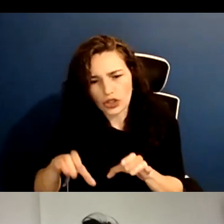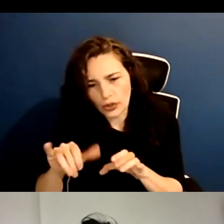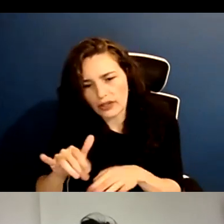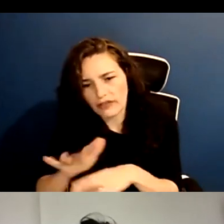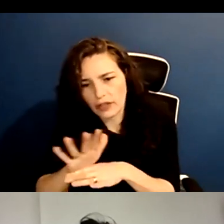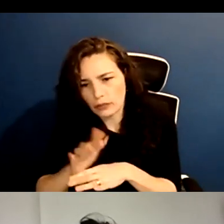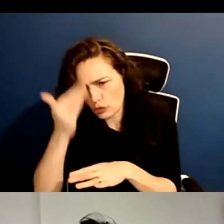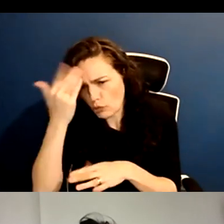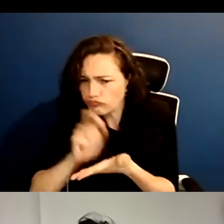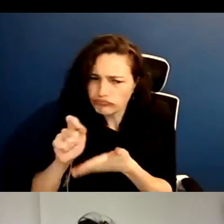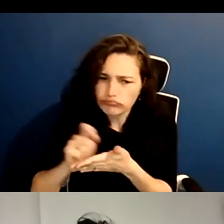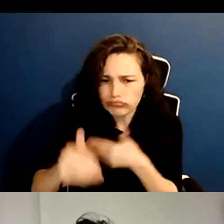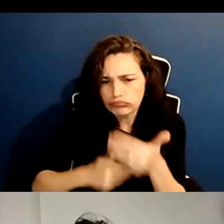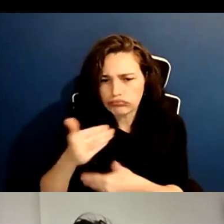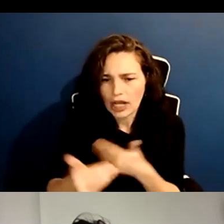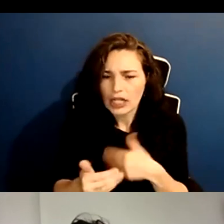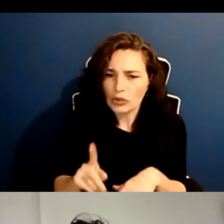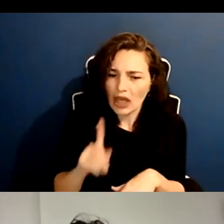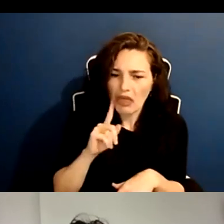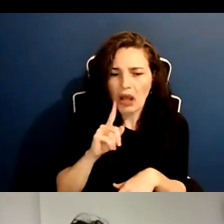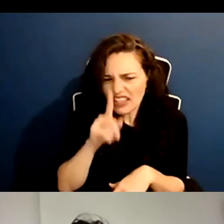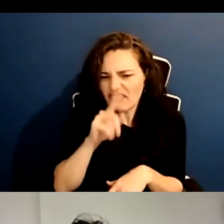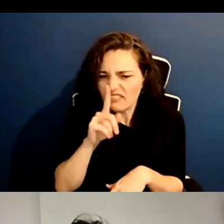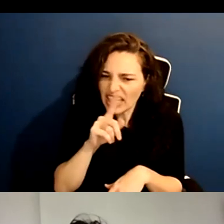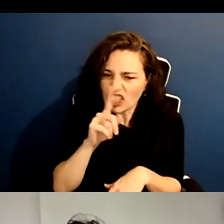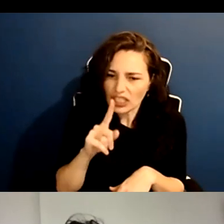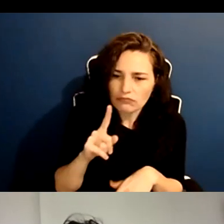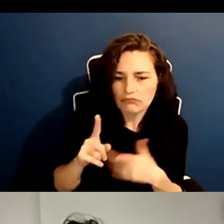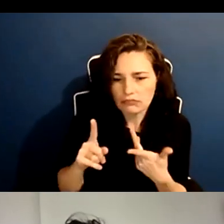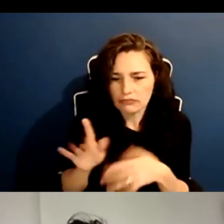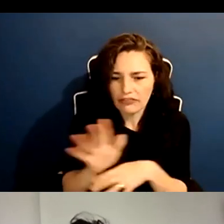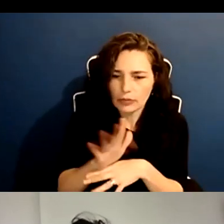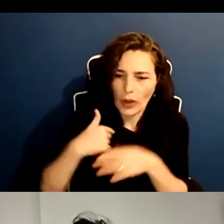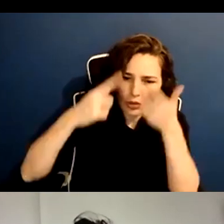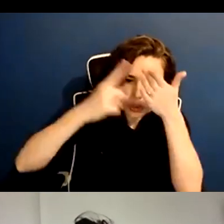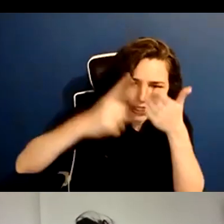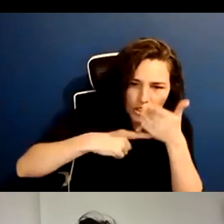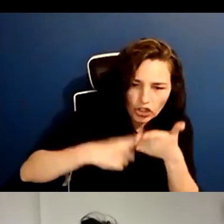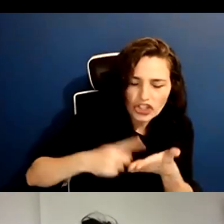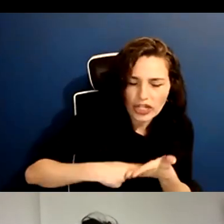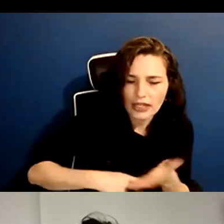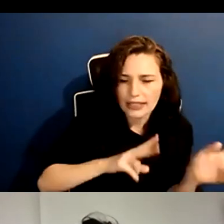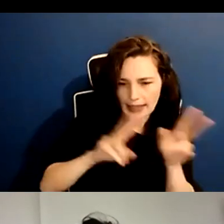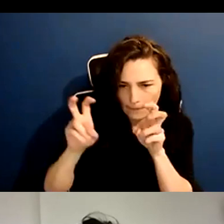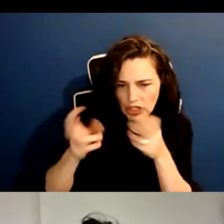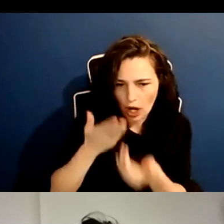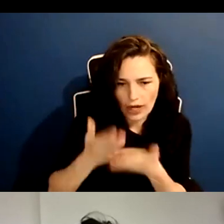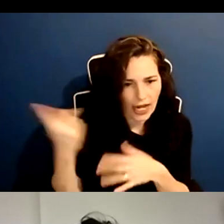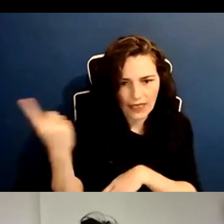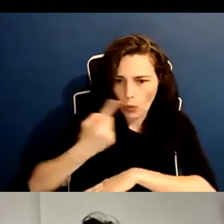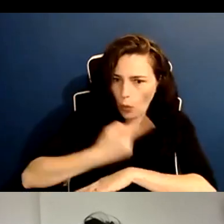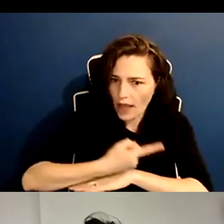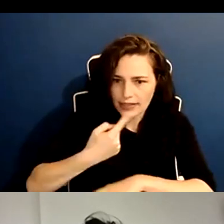I was like, okay, so this is a fiction film that I want to make, yeah? So I've been researching and searching. And then one day